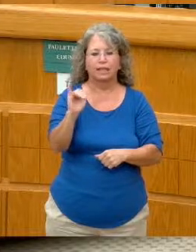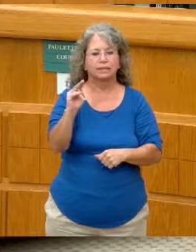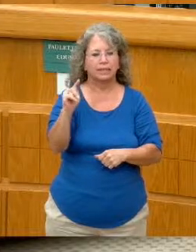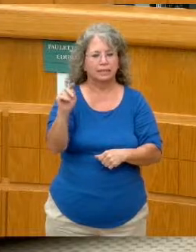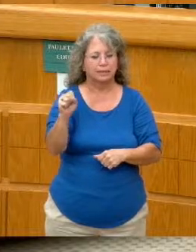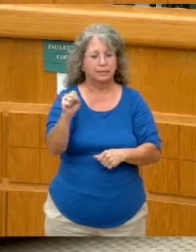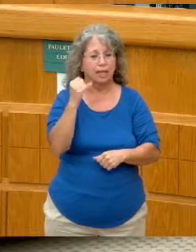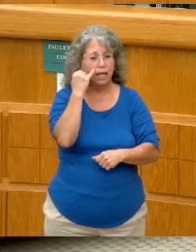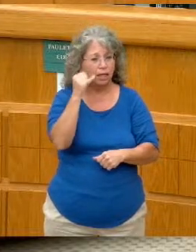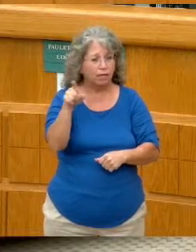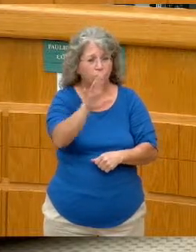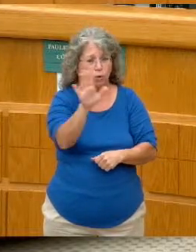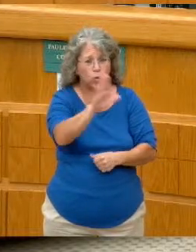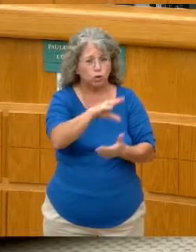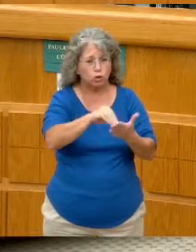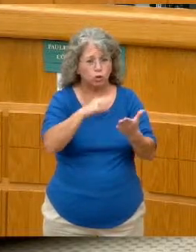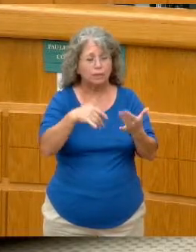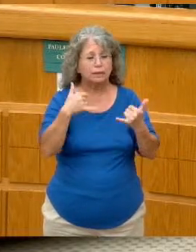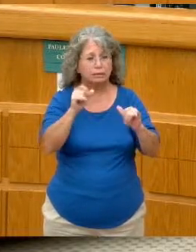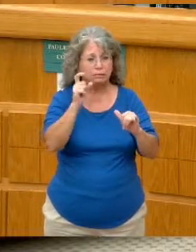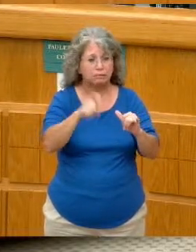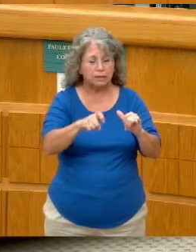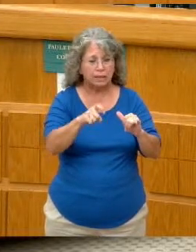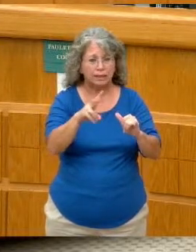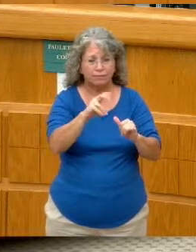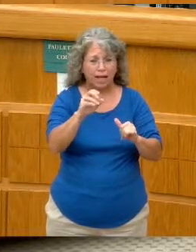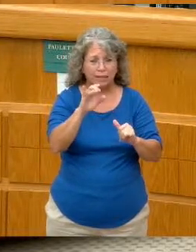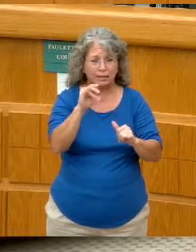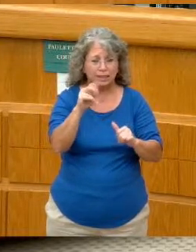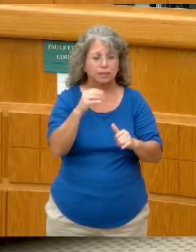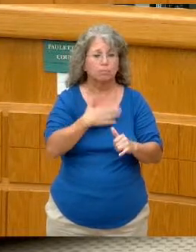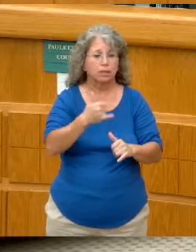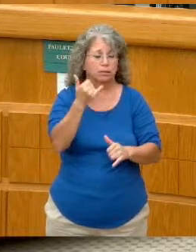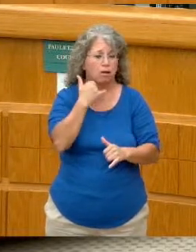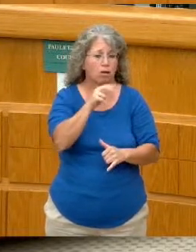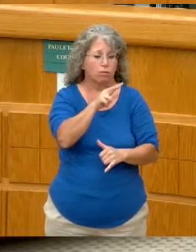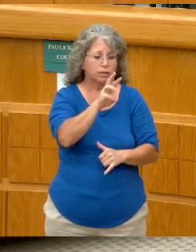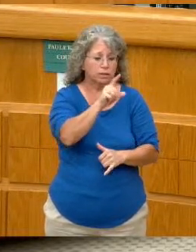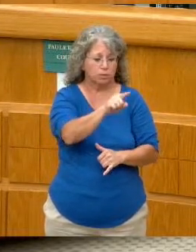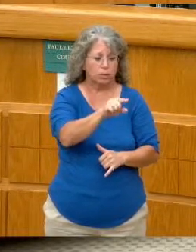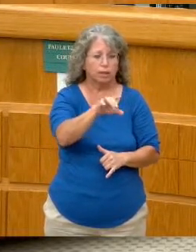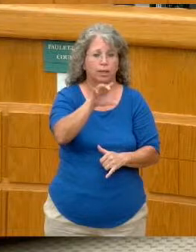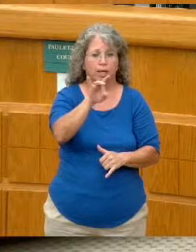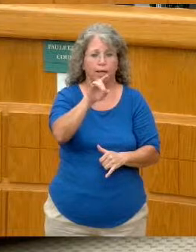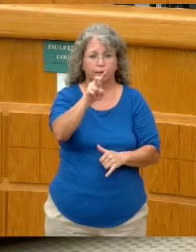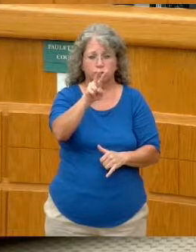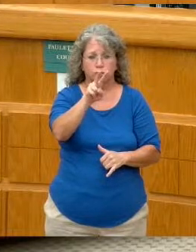student vaccinated, please call our immunization hotline at